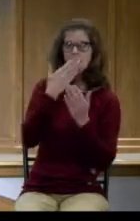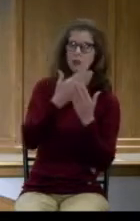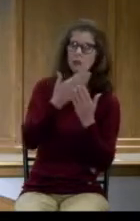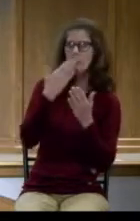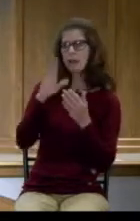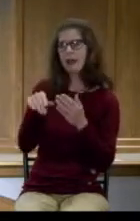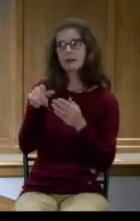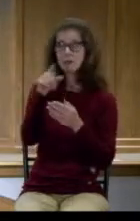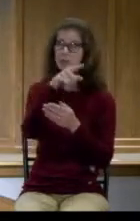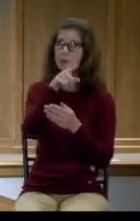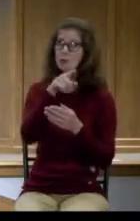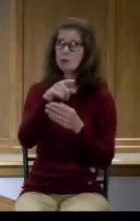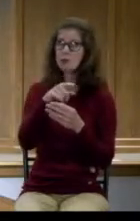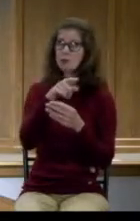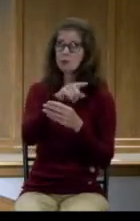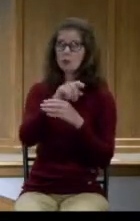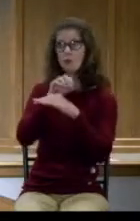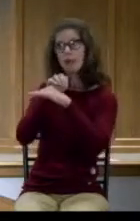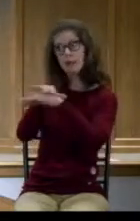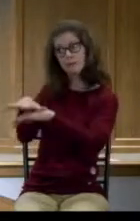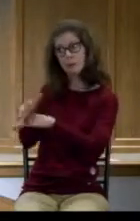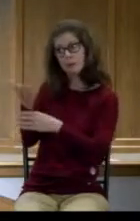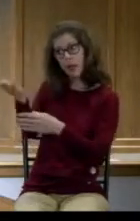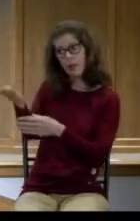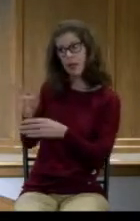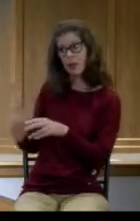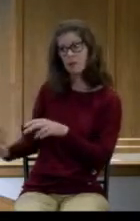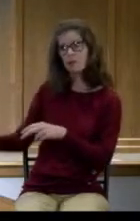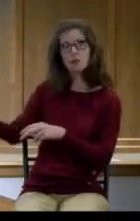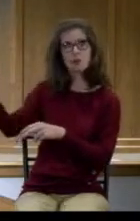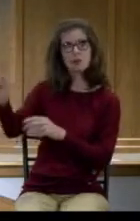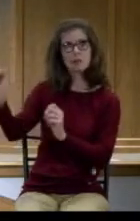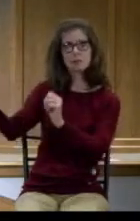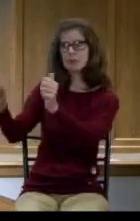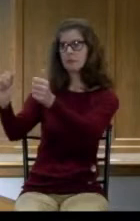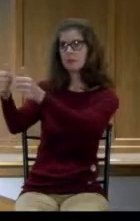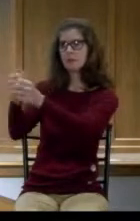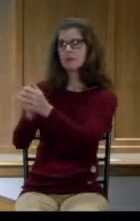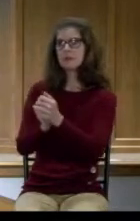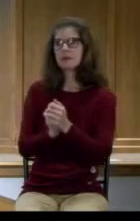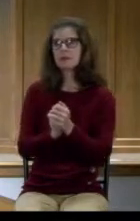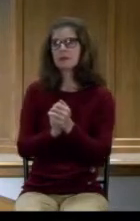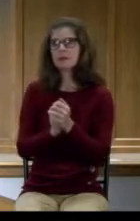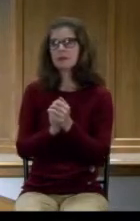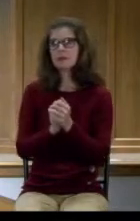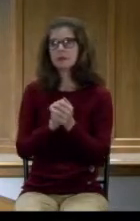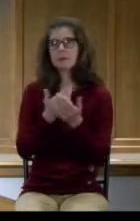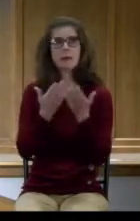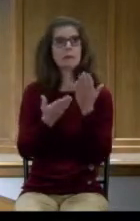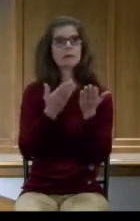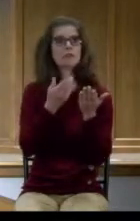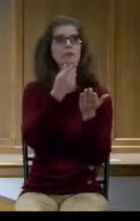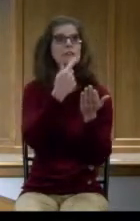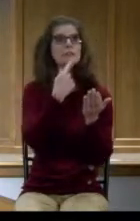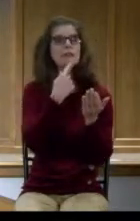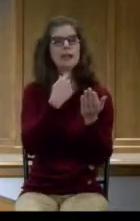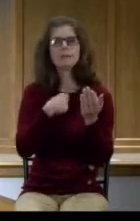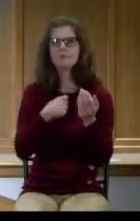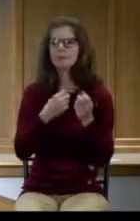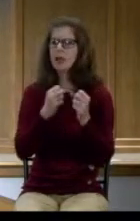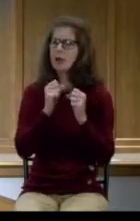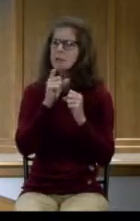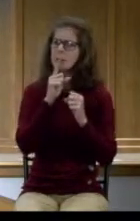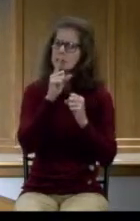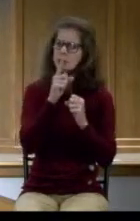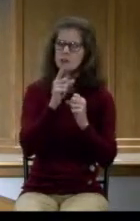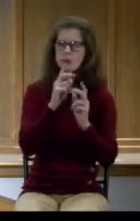people's journeys. And so what would it be like if you spent a year saying, you know what, I'm going to make sure that the people closest to me